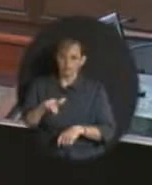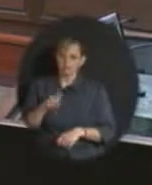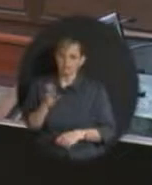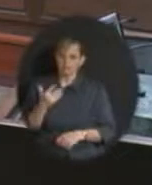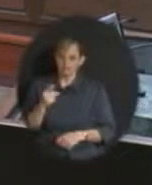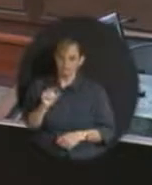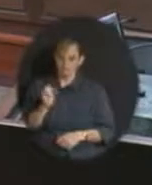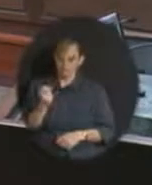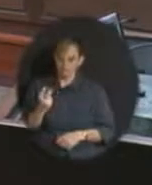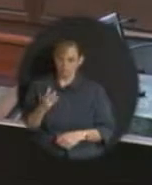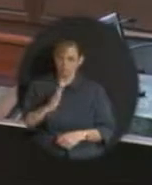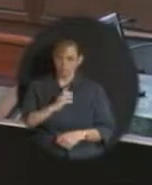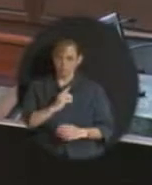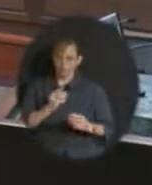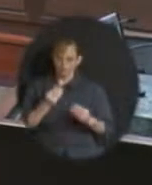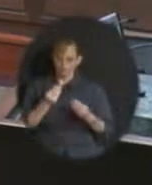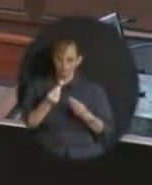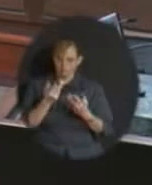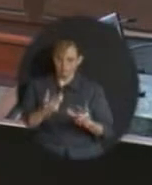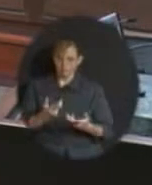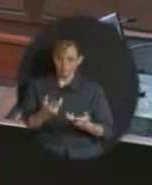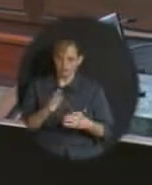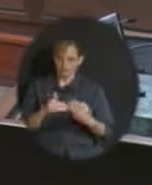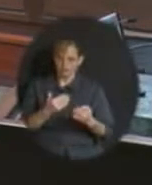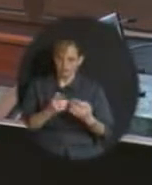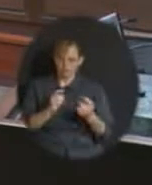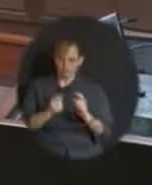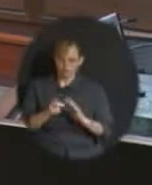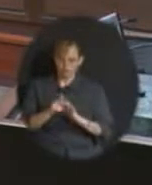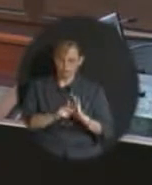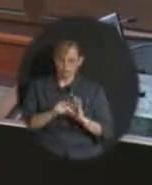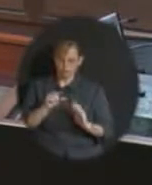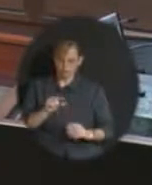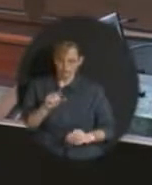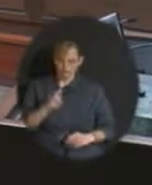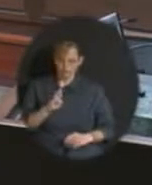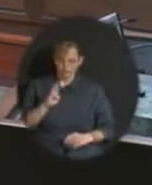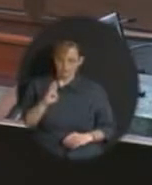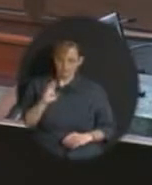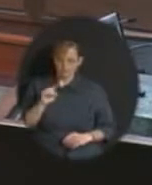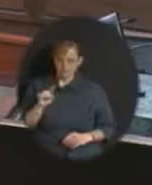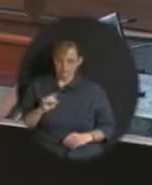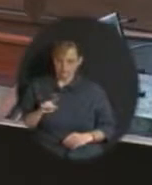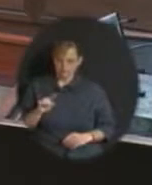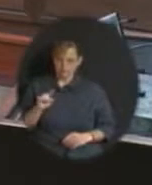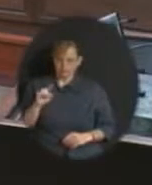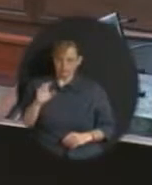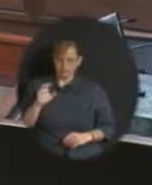presentation regarding changes to policy GBZCB as presented.